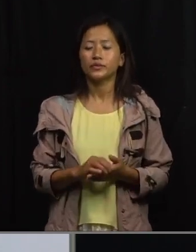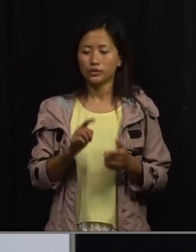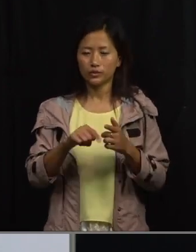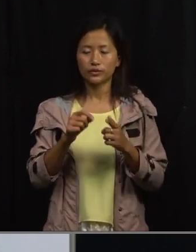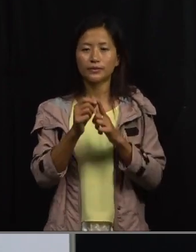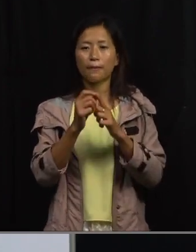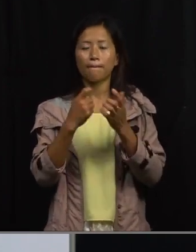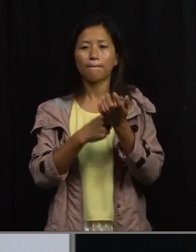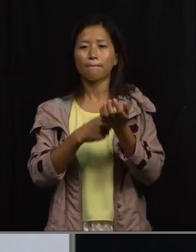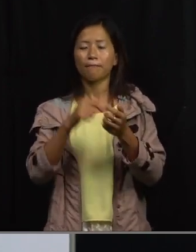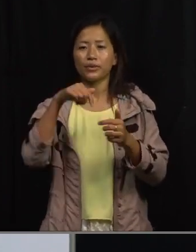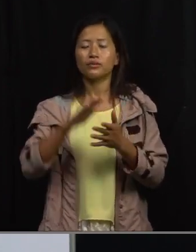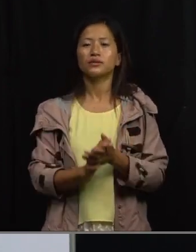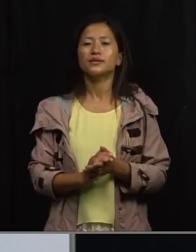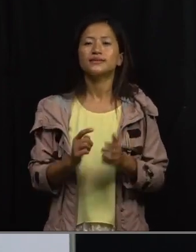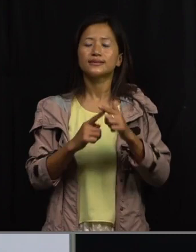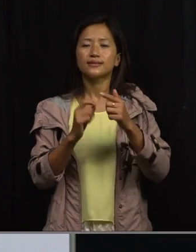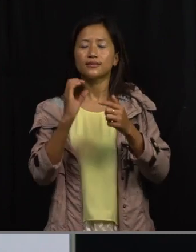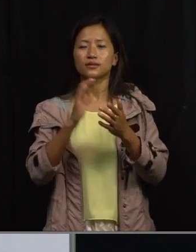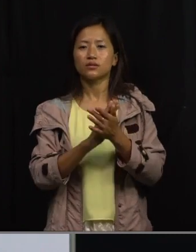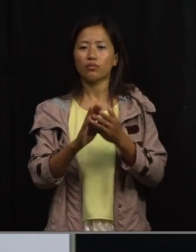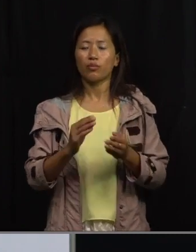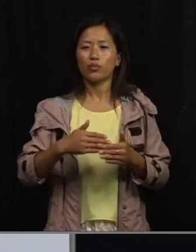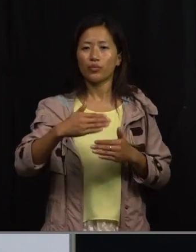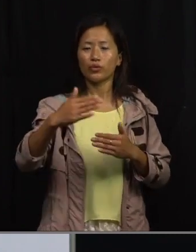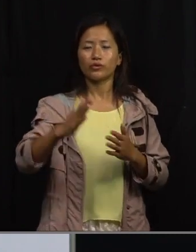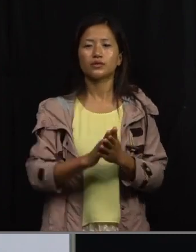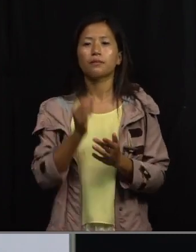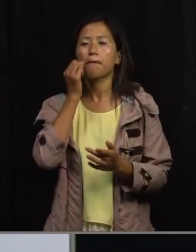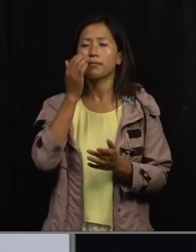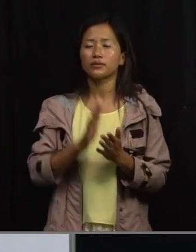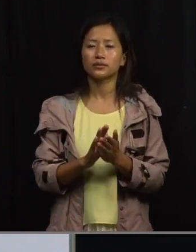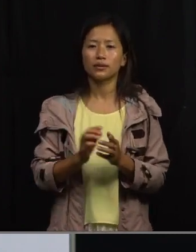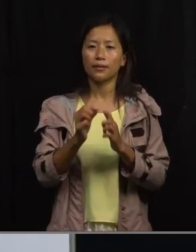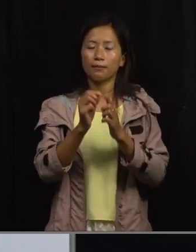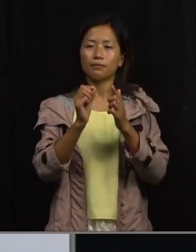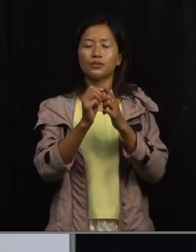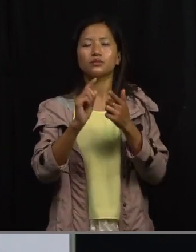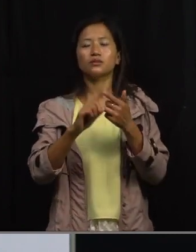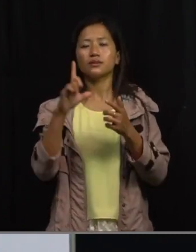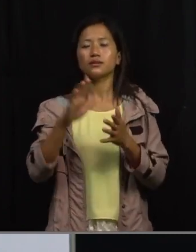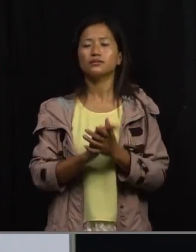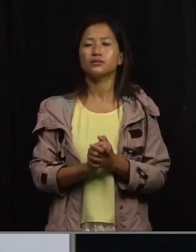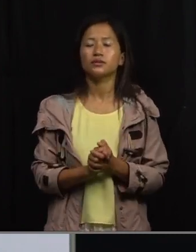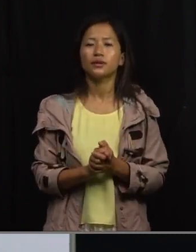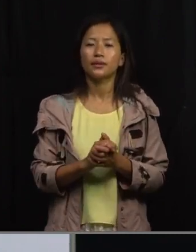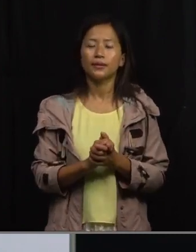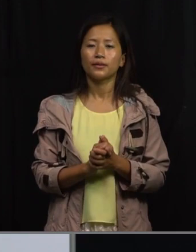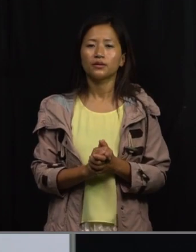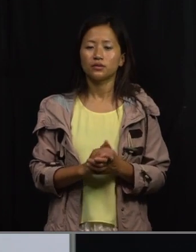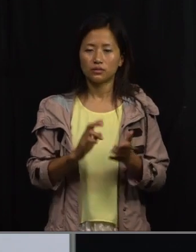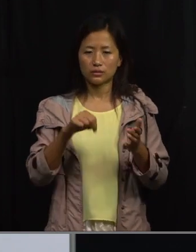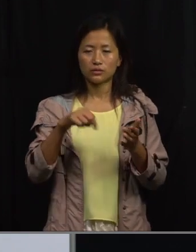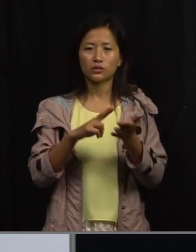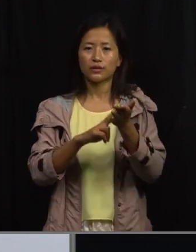where there was rapid technological progressment than in the Paleolithic period. And in the